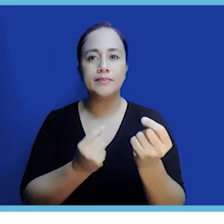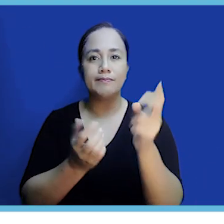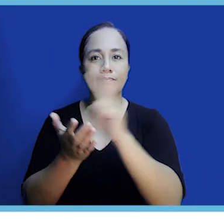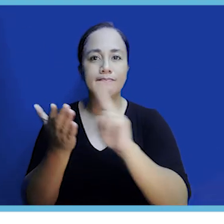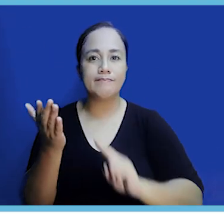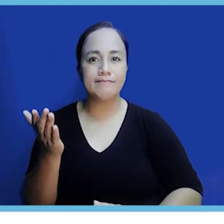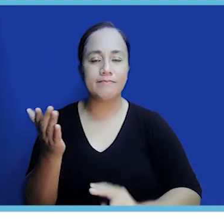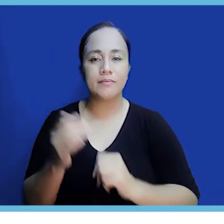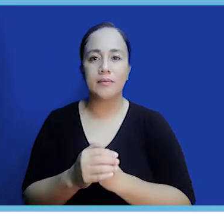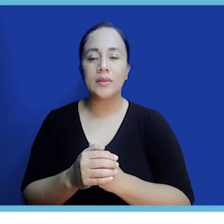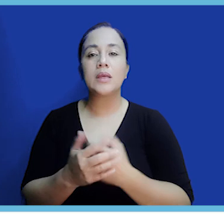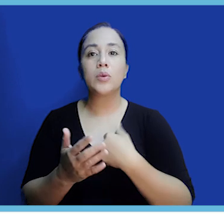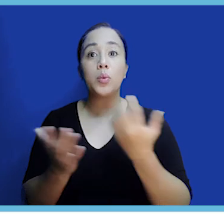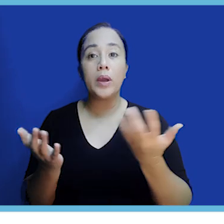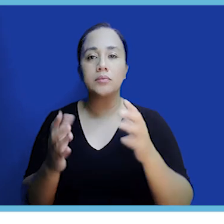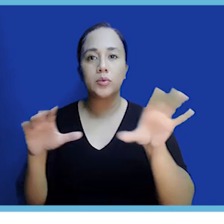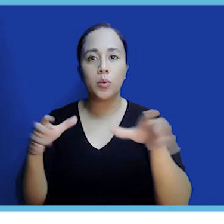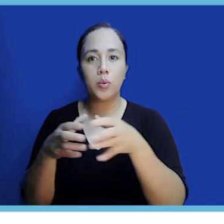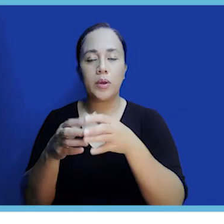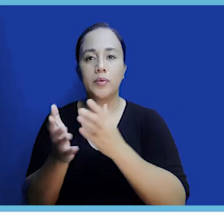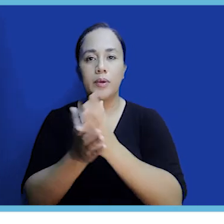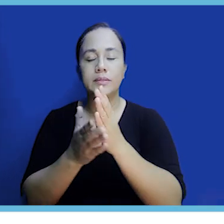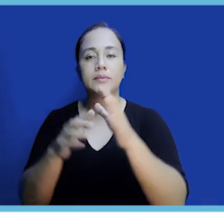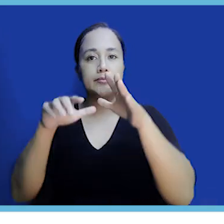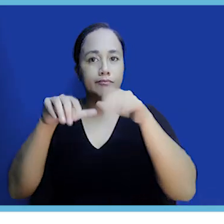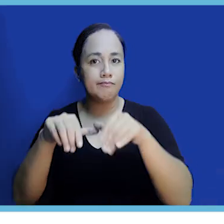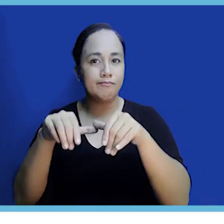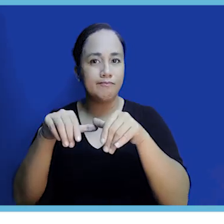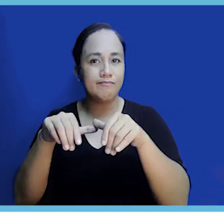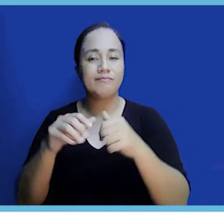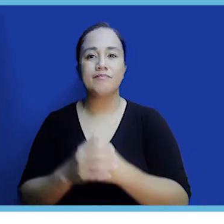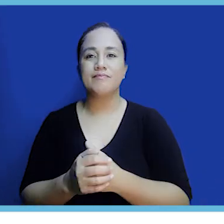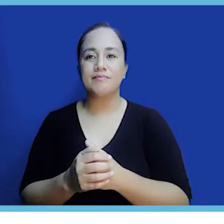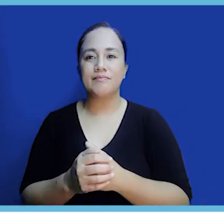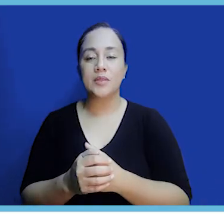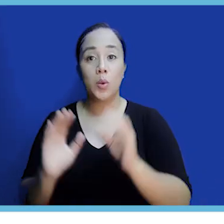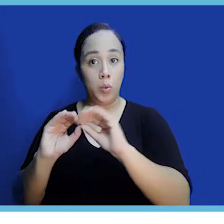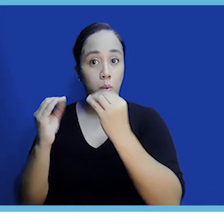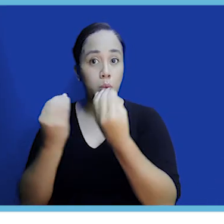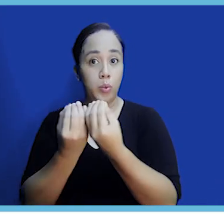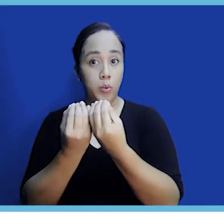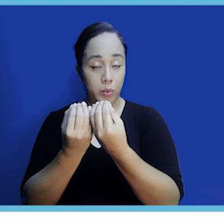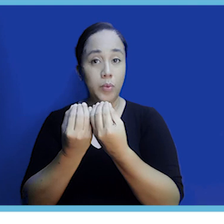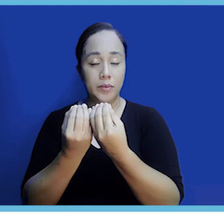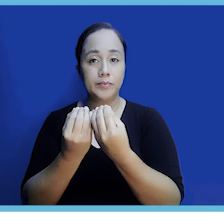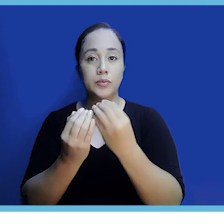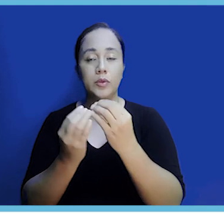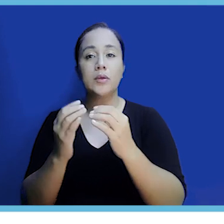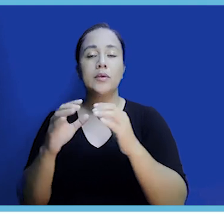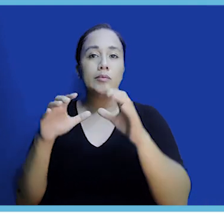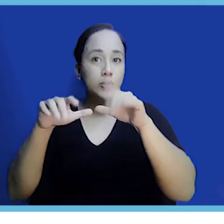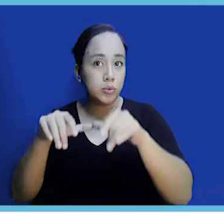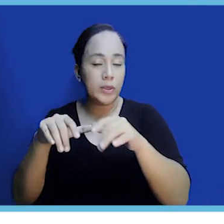of the implementation of the UNCRPD to the Committee on the Rights of Persons with Disabilities. Organizations of